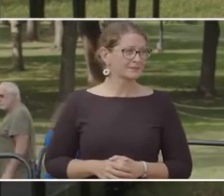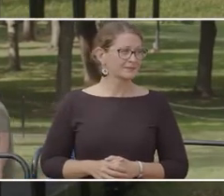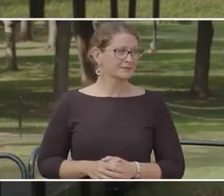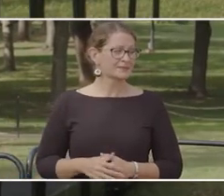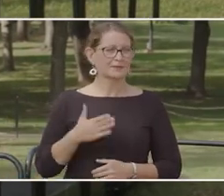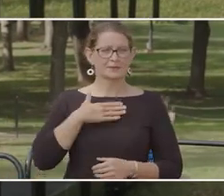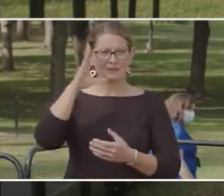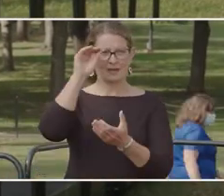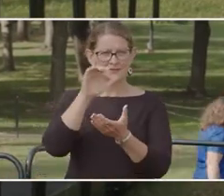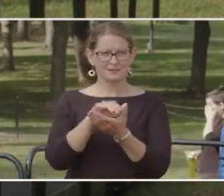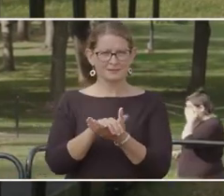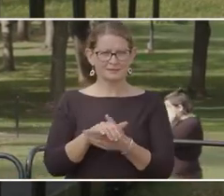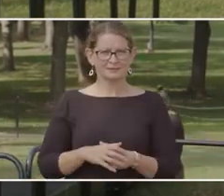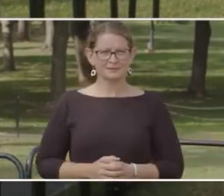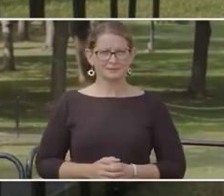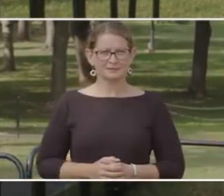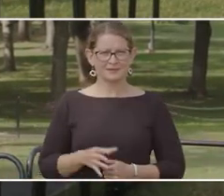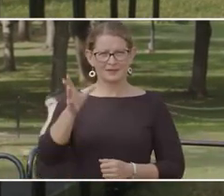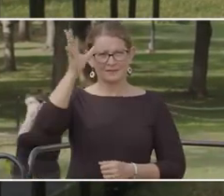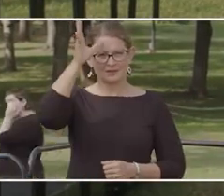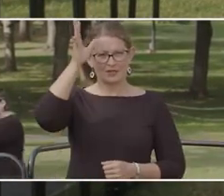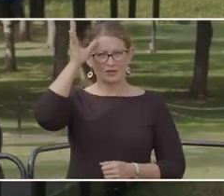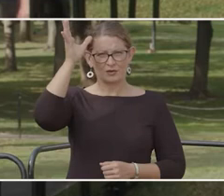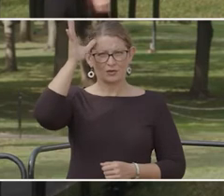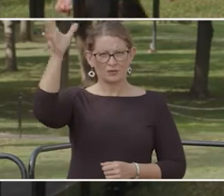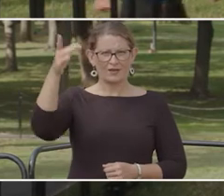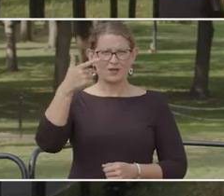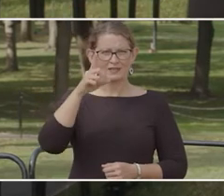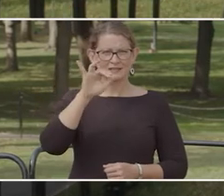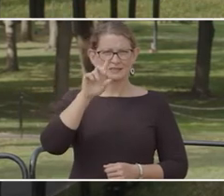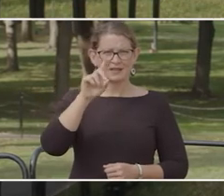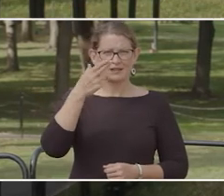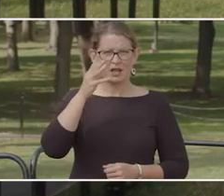My husband, father and grandfather, David Howard Coons,